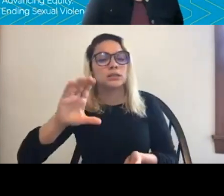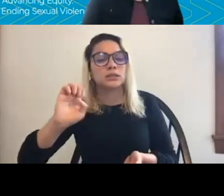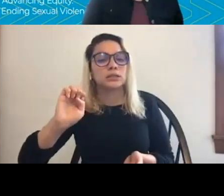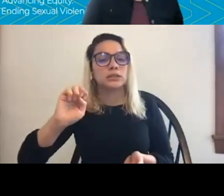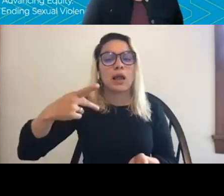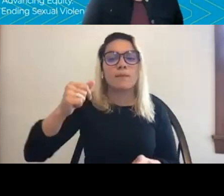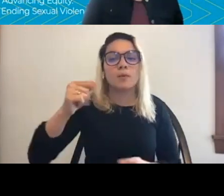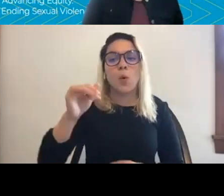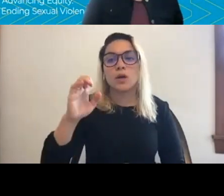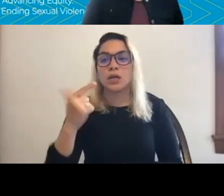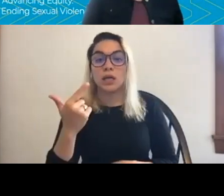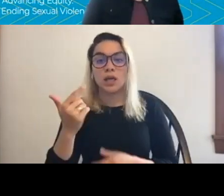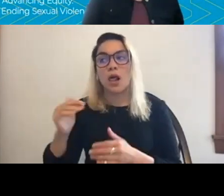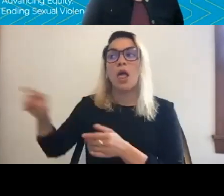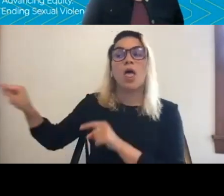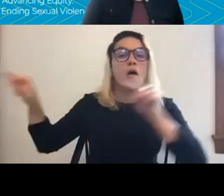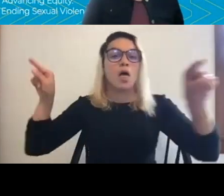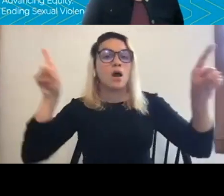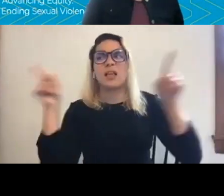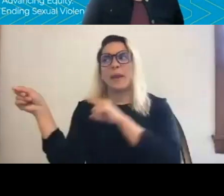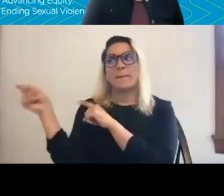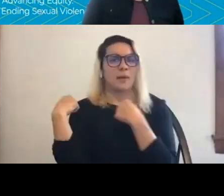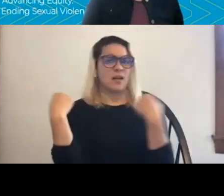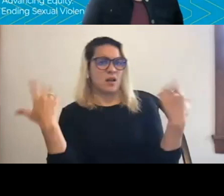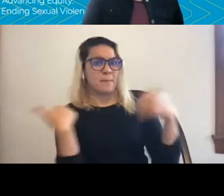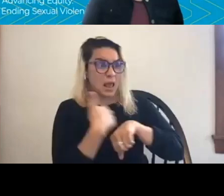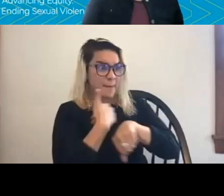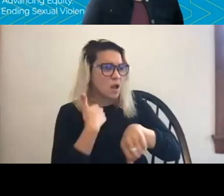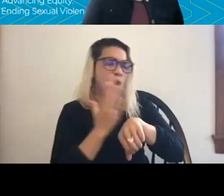to name who are the players that have actually made it